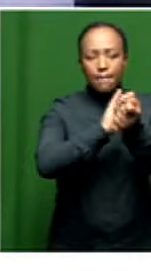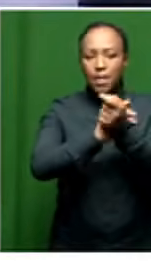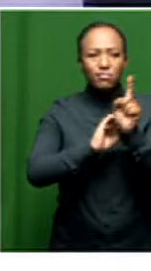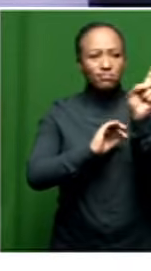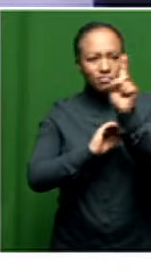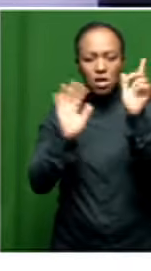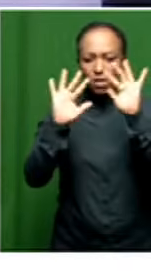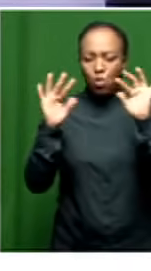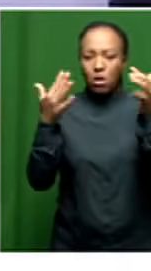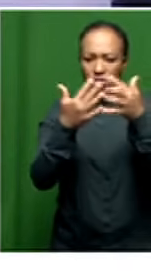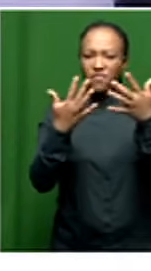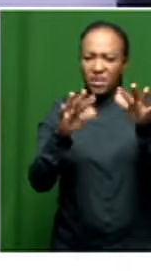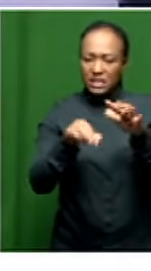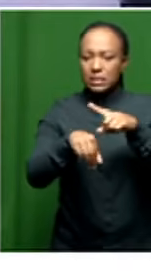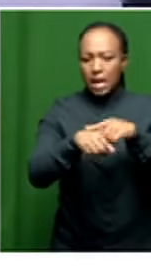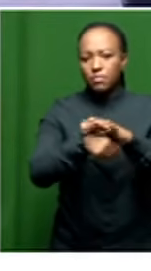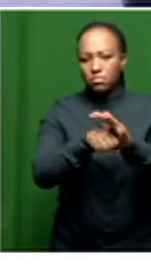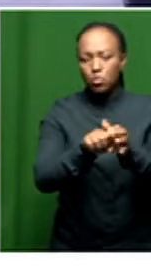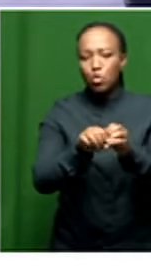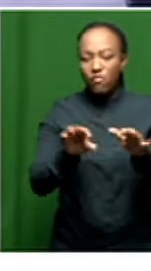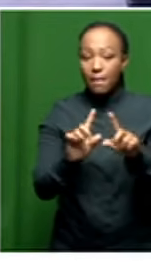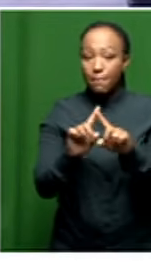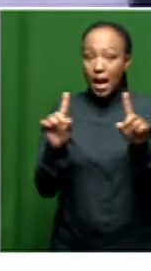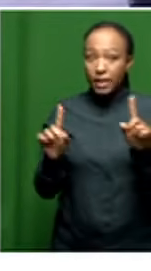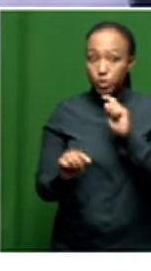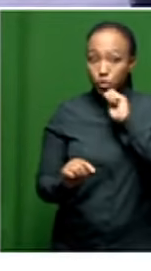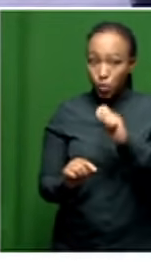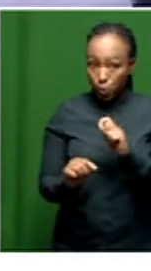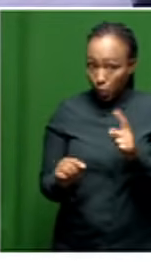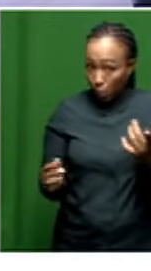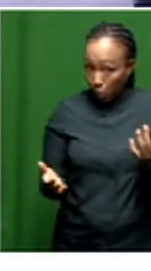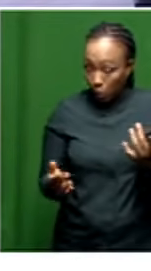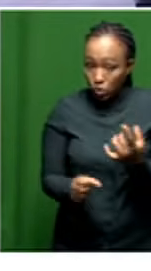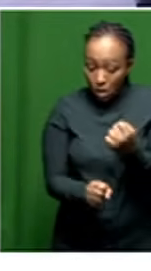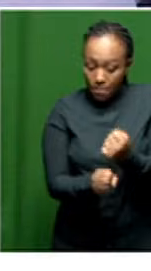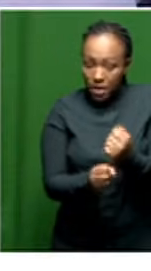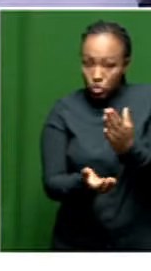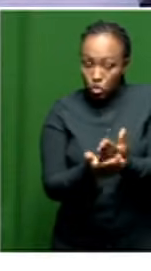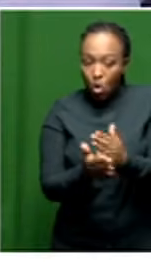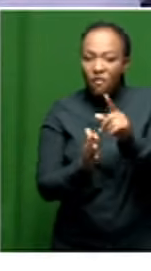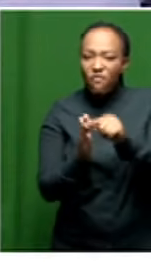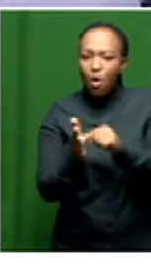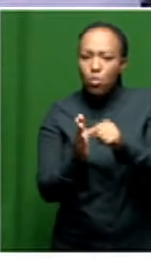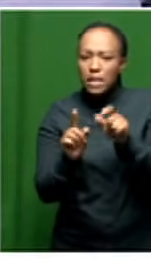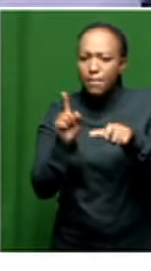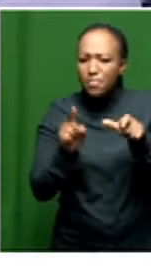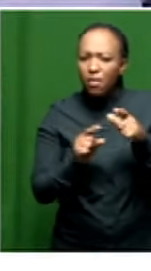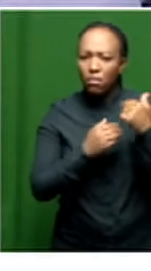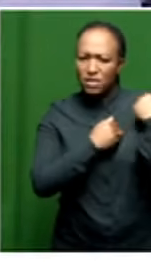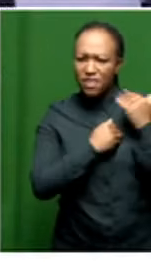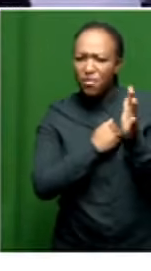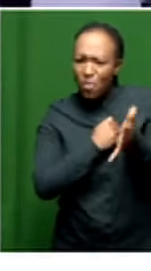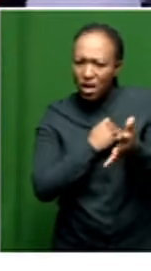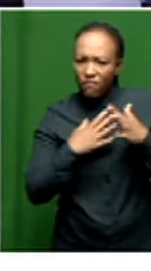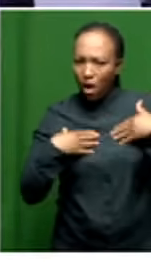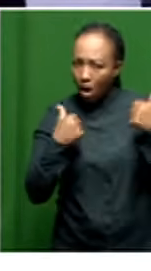place around the world. But the reality is, are we going to ensure the safety safety of voters when it comes to health and when it comes to